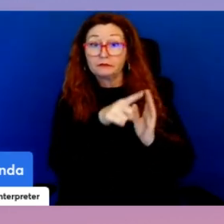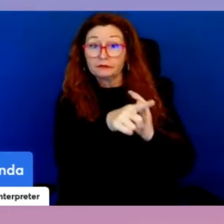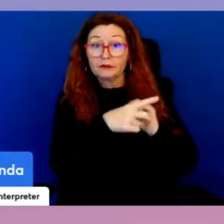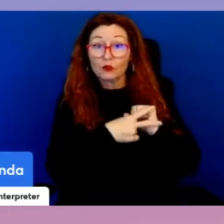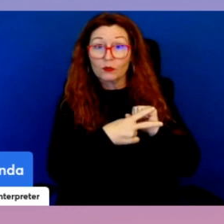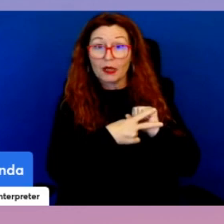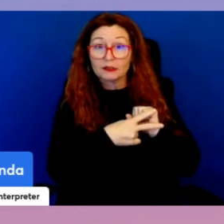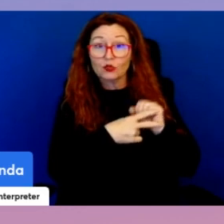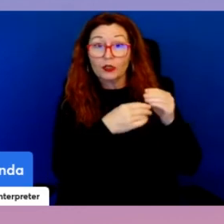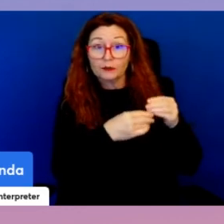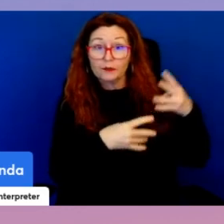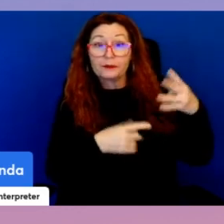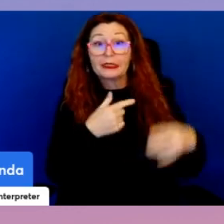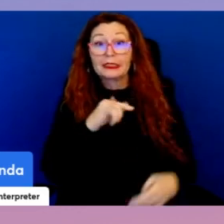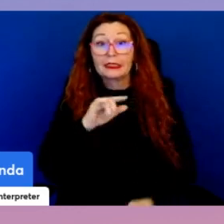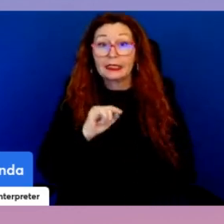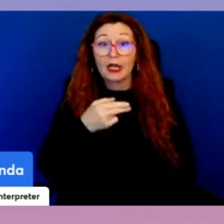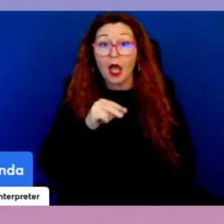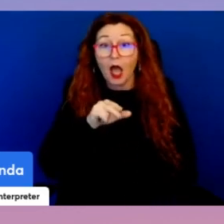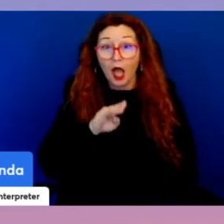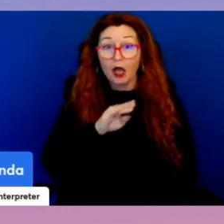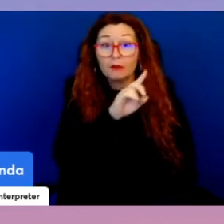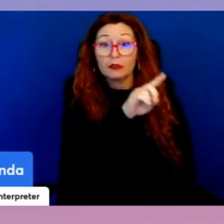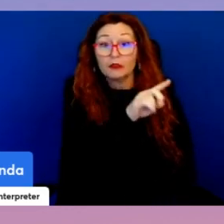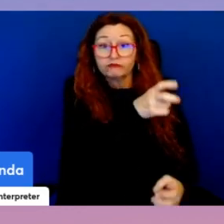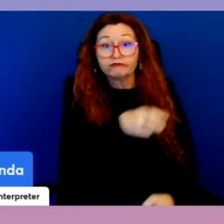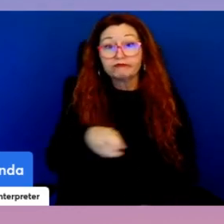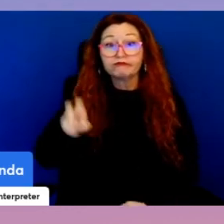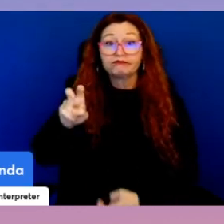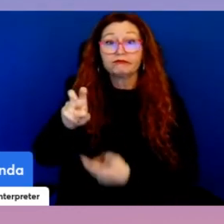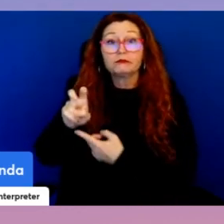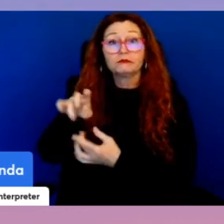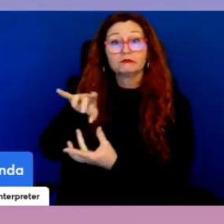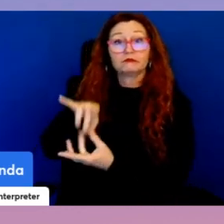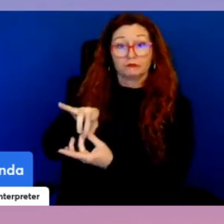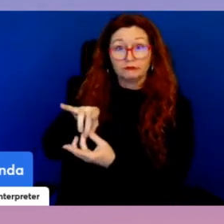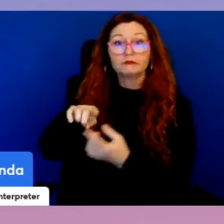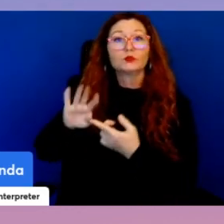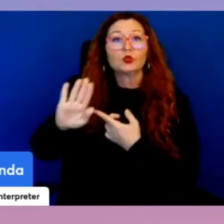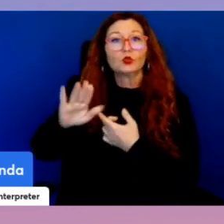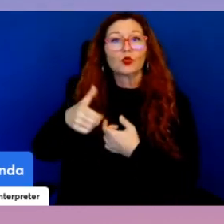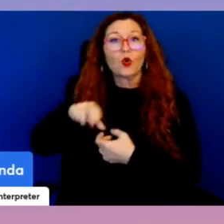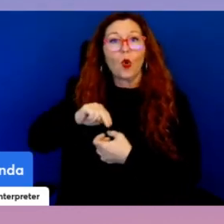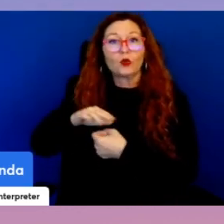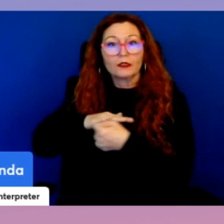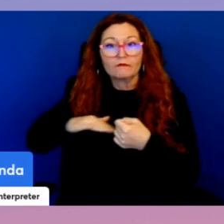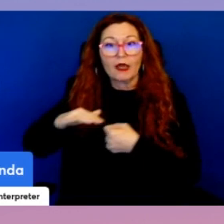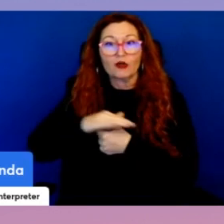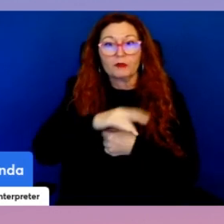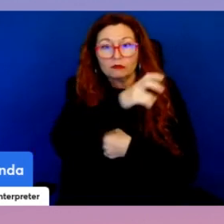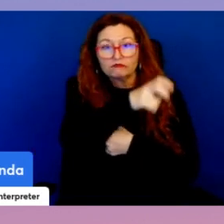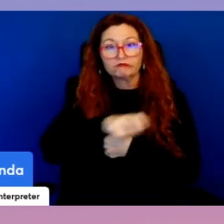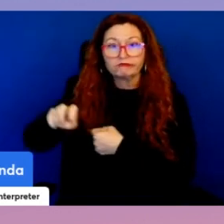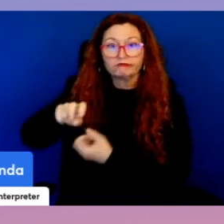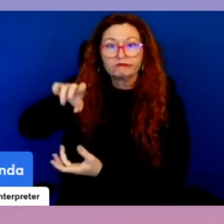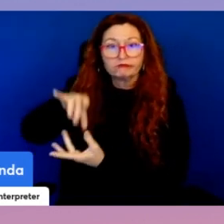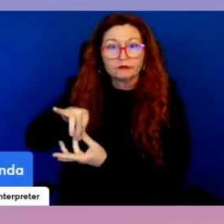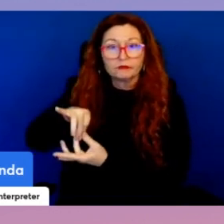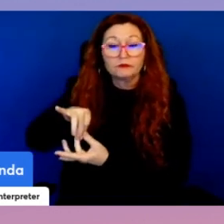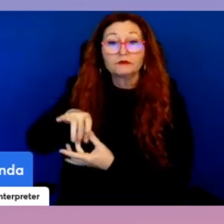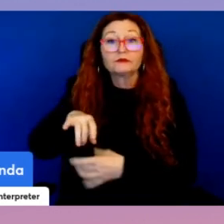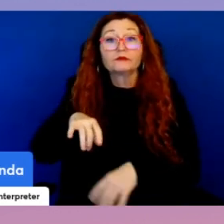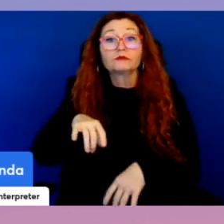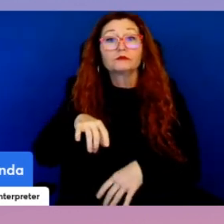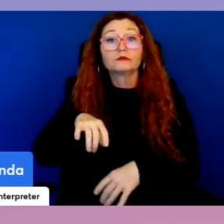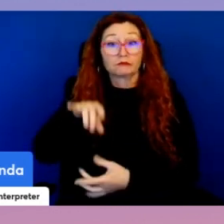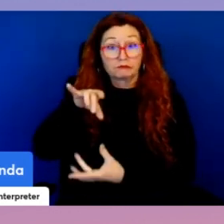the GitHub repository, first thing you want to do is fork it into your own environment. So make sure you go ahead and fork it. And then once you